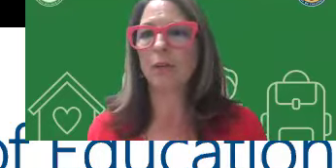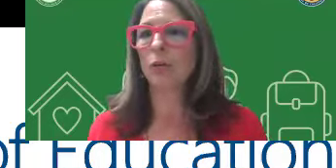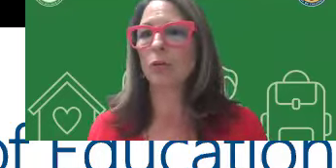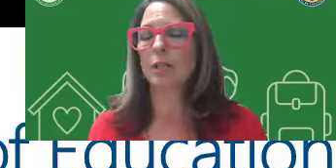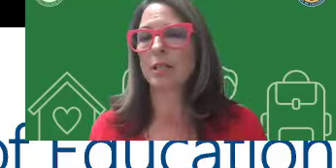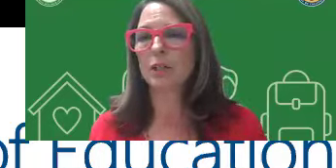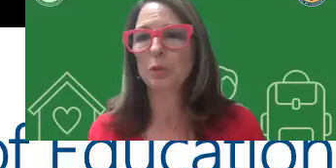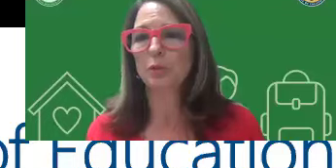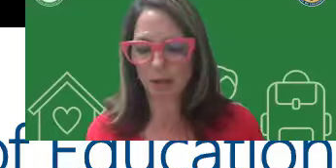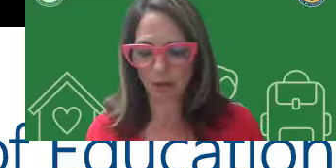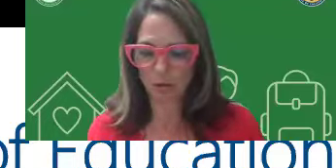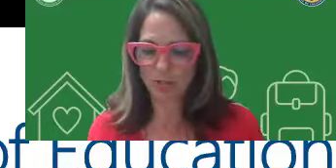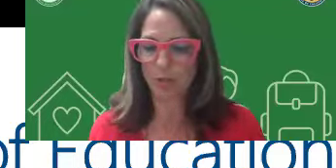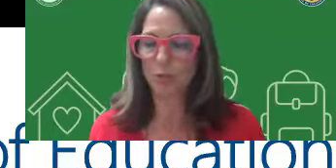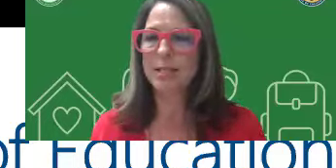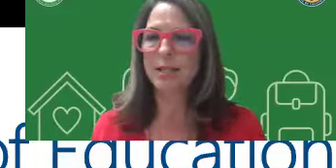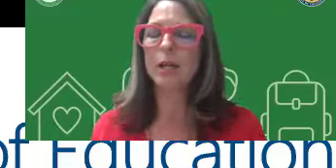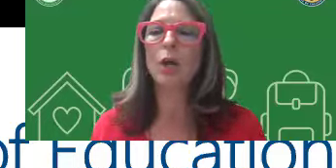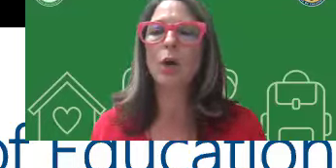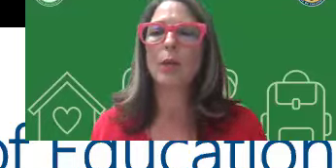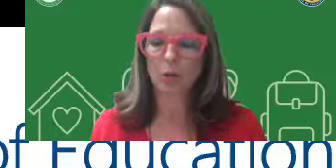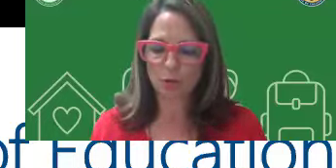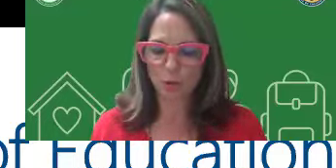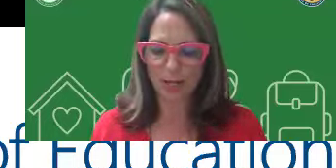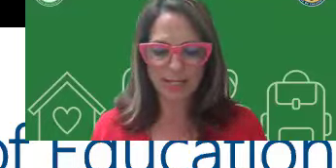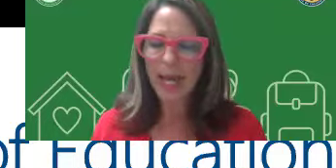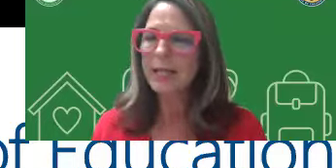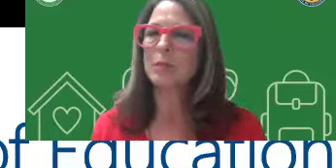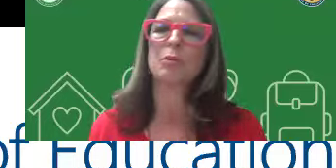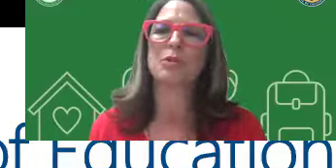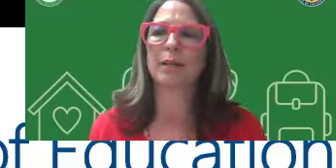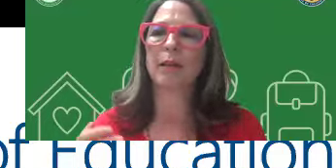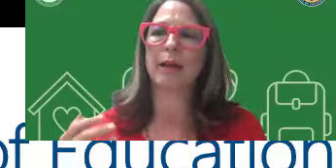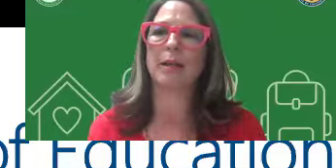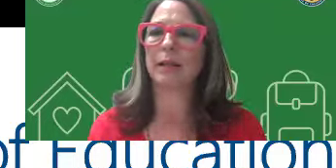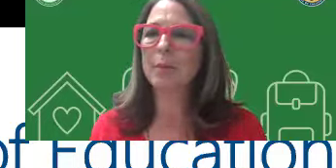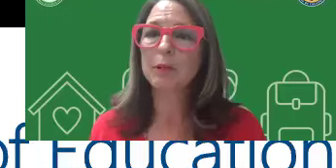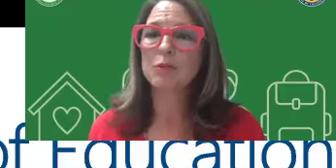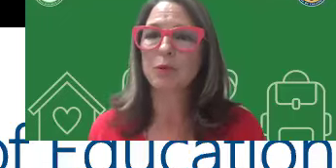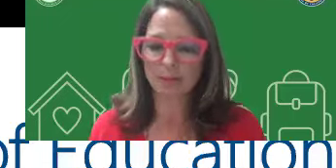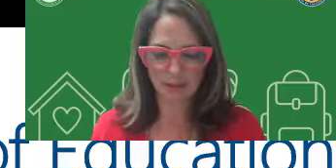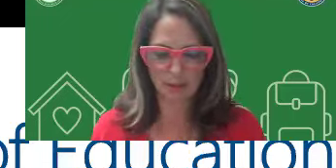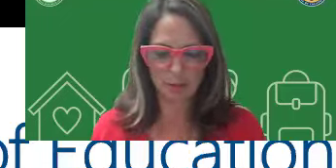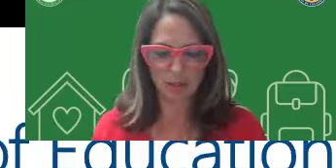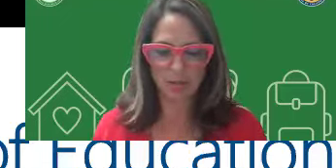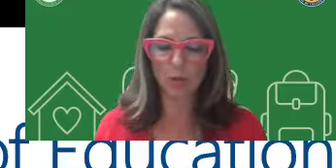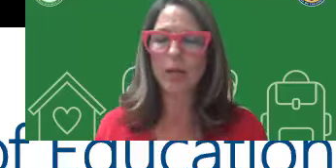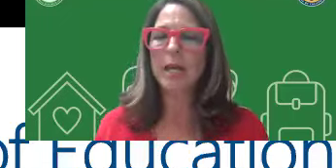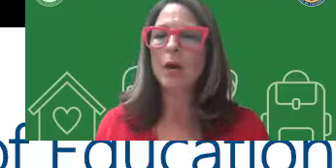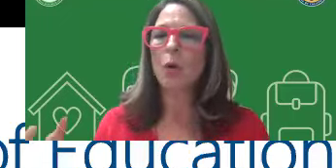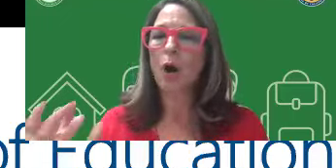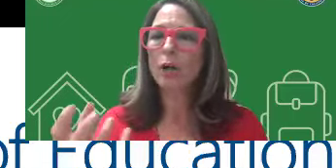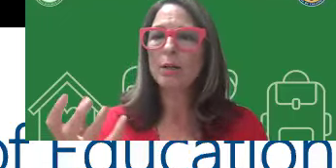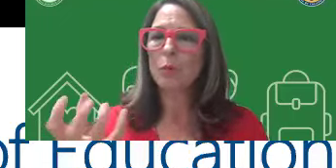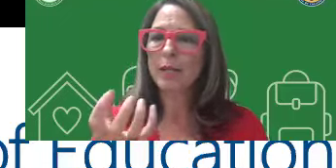board seat on the local continuum of care, or COC. We also attend and present at a lot of collaboratives within the community.